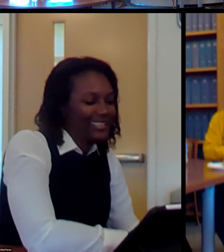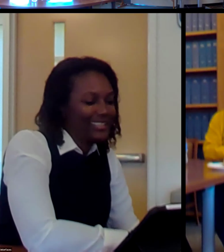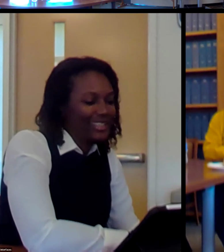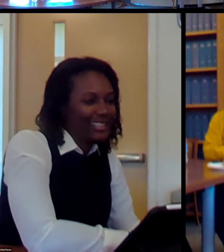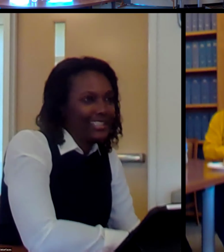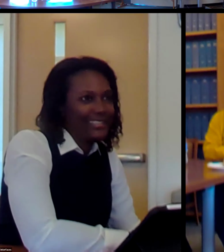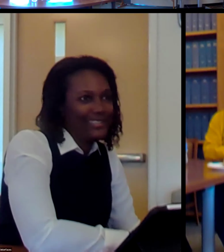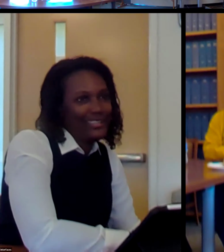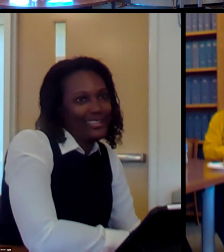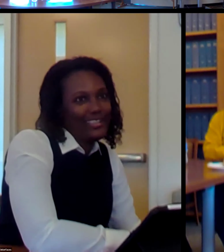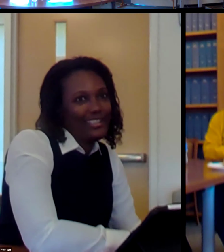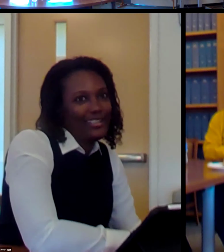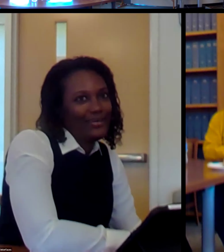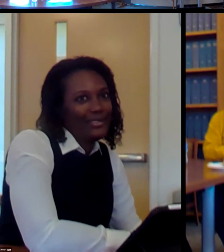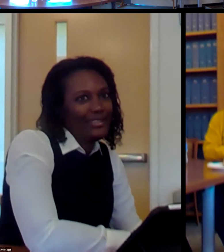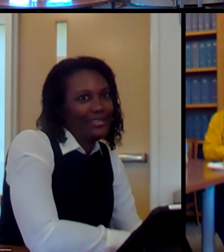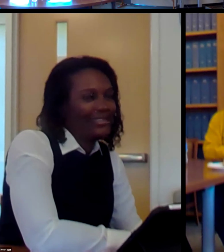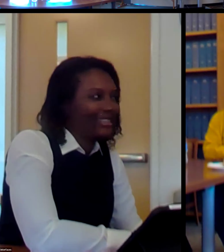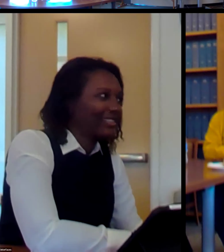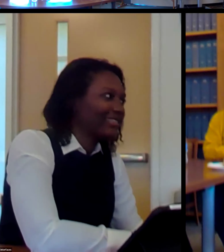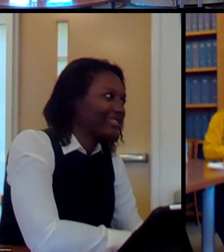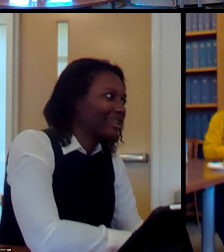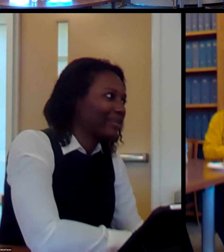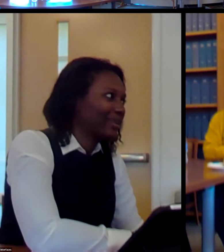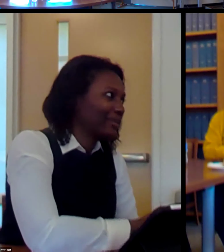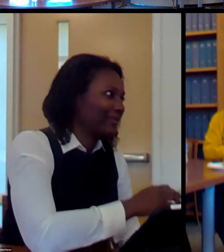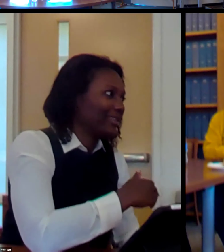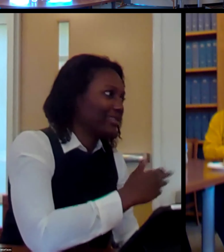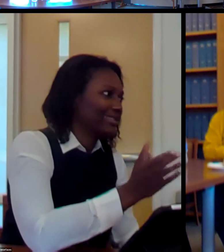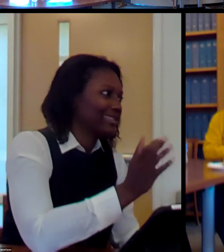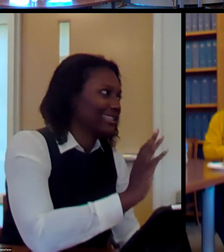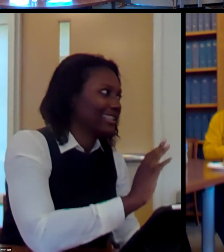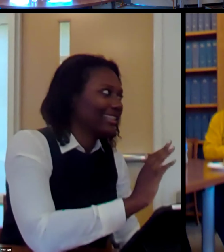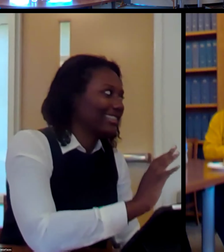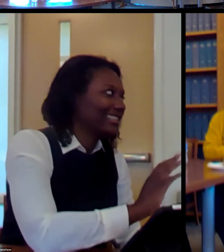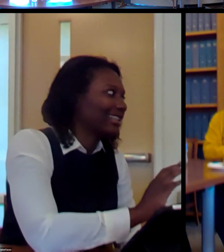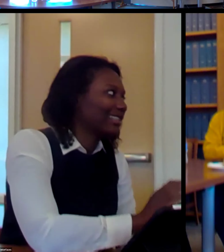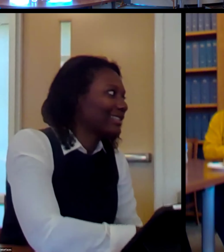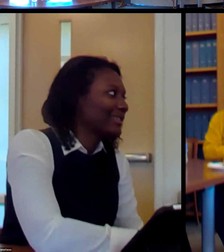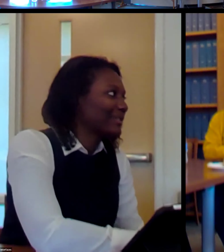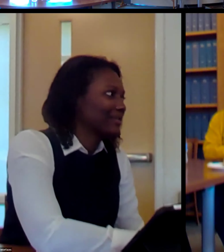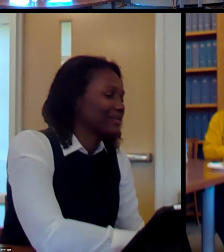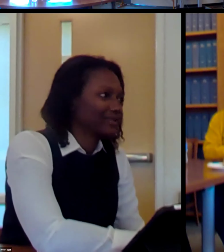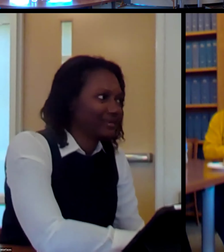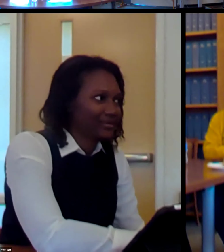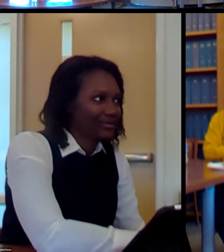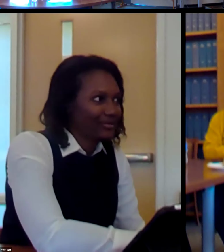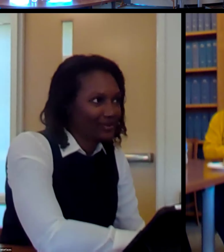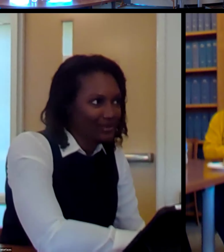Okay, I think so, we're at 2. So we can wrap up if anyone wants to say any last thoughts.